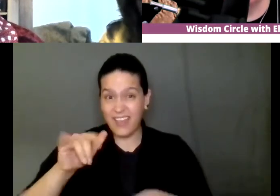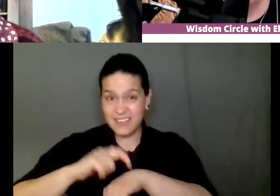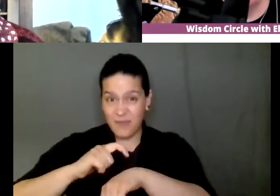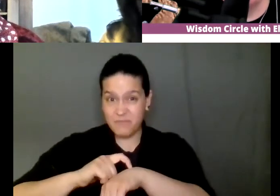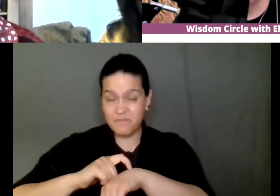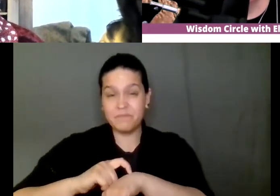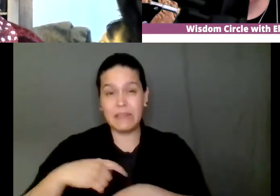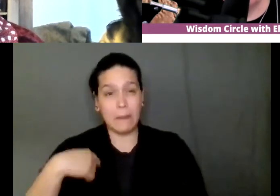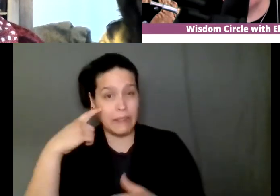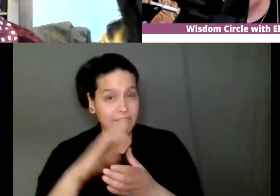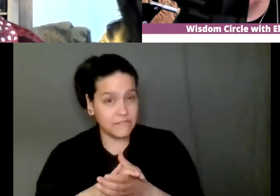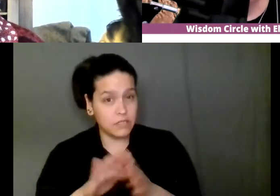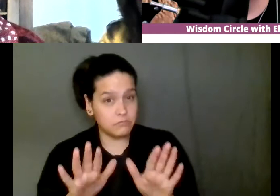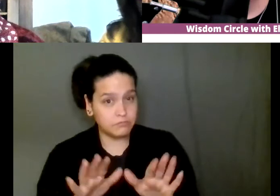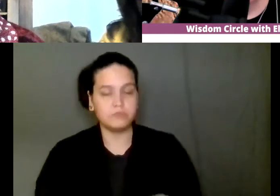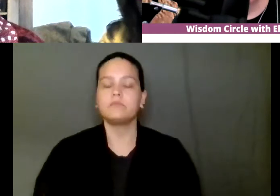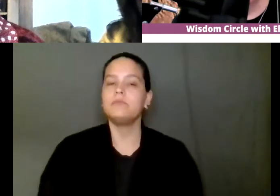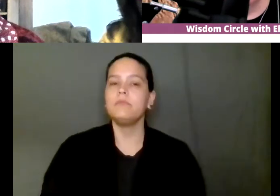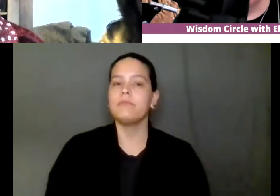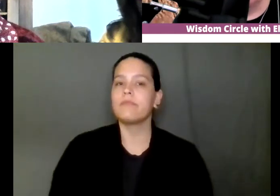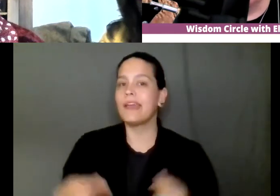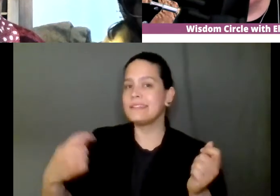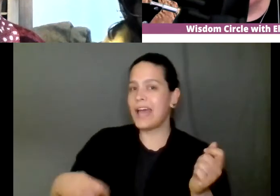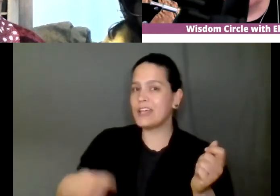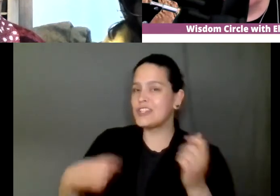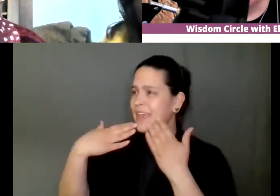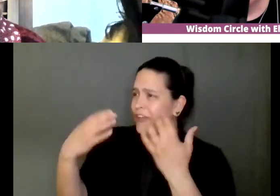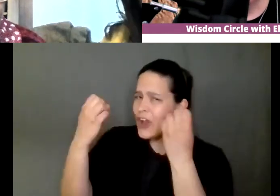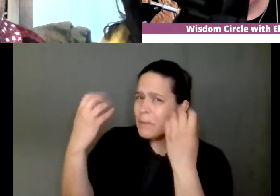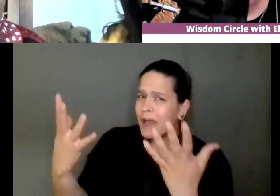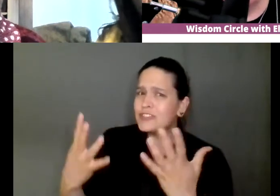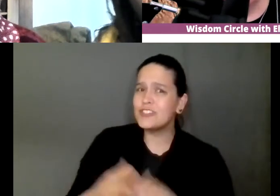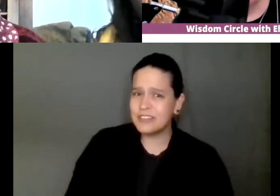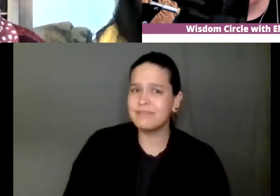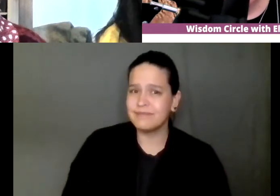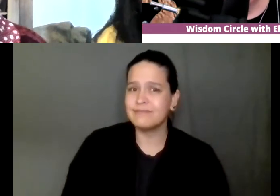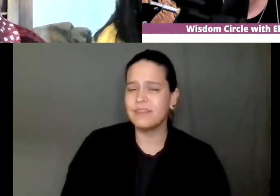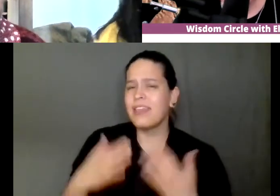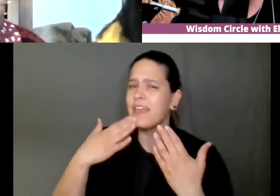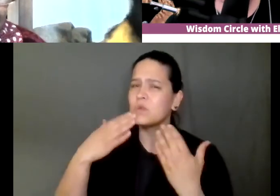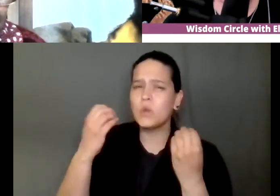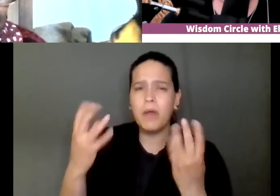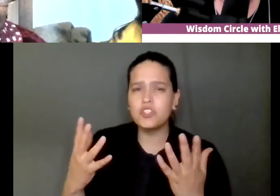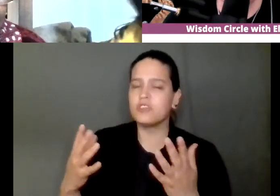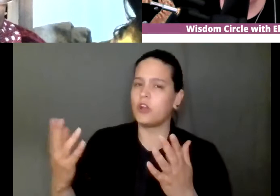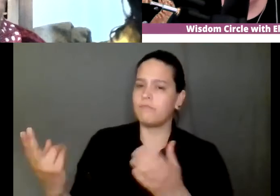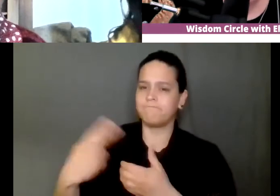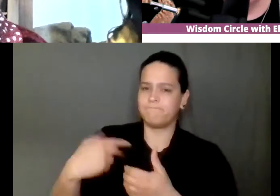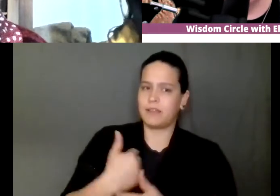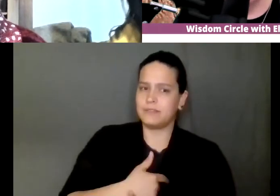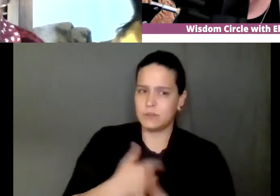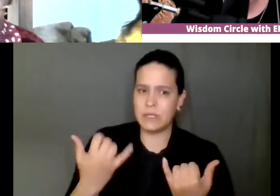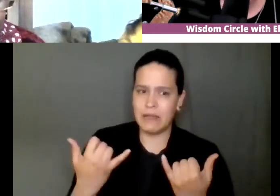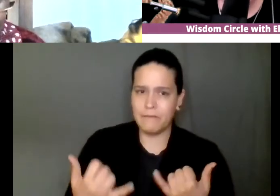Thank you very much. Yeah. Thank you both for being. Oh, thank you very much for being with us.